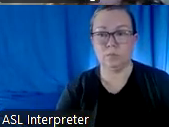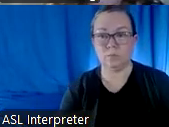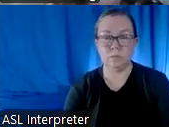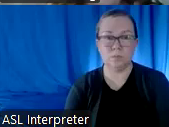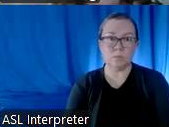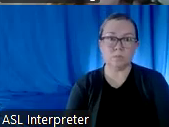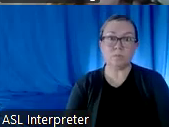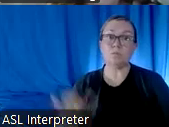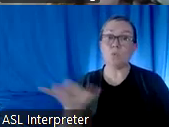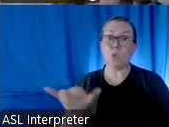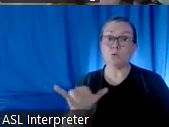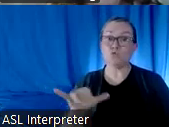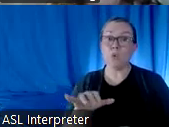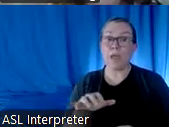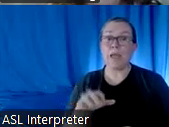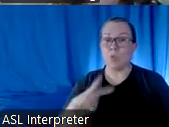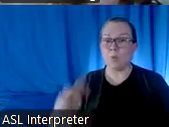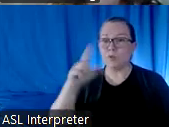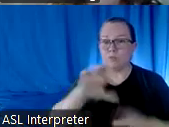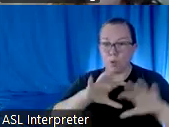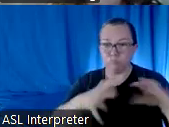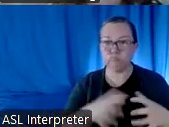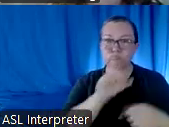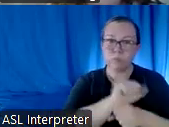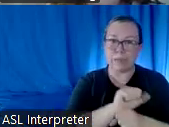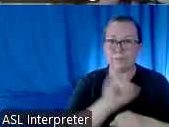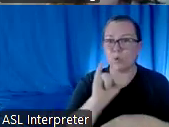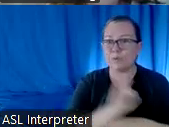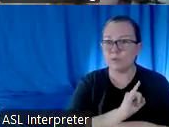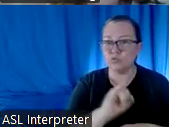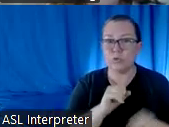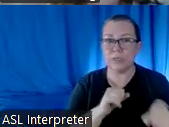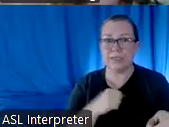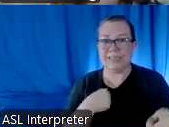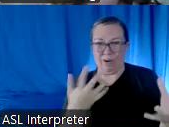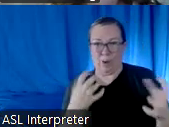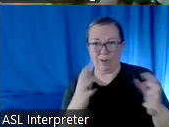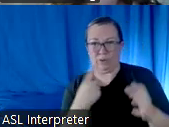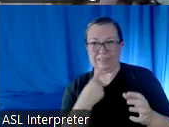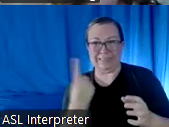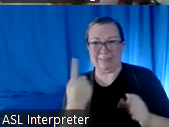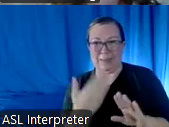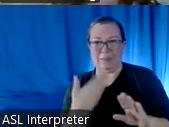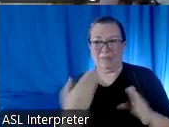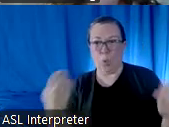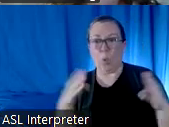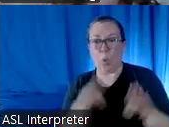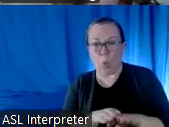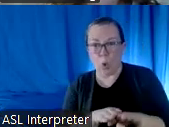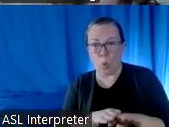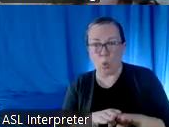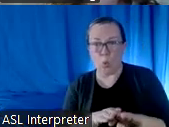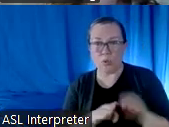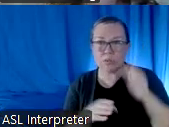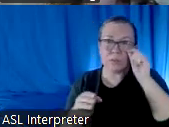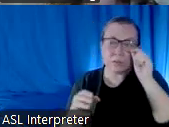We also have the website for the Bureau of Labor and Industry. And I would like to say something before we hop off.